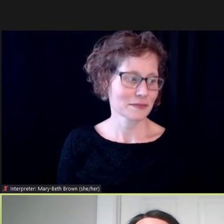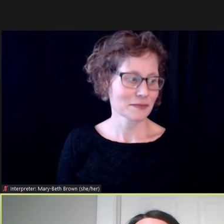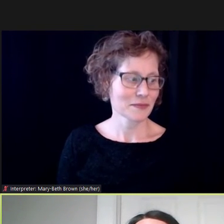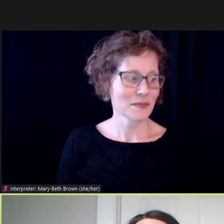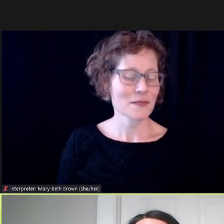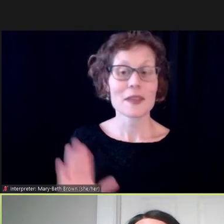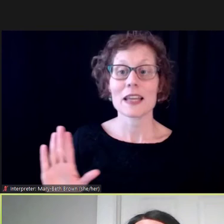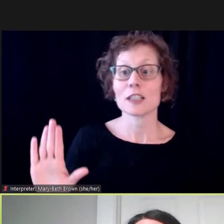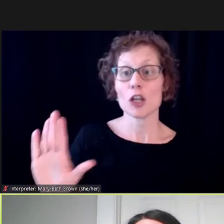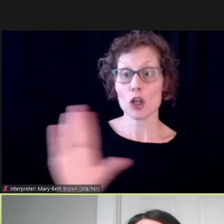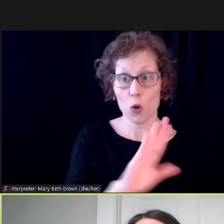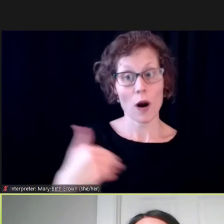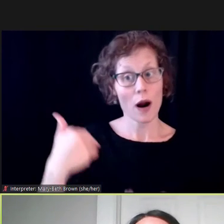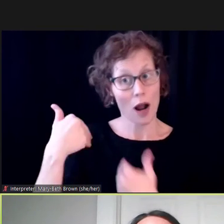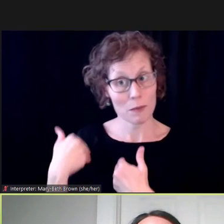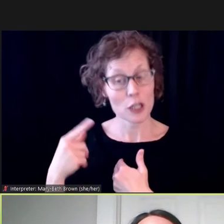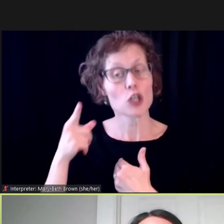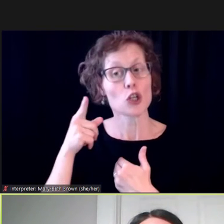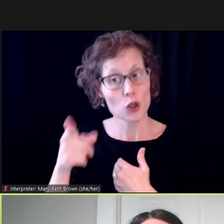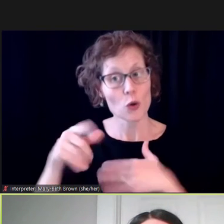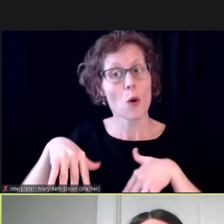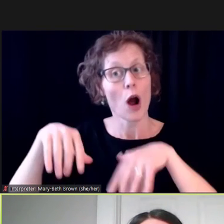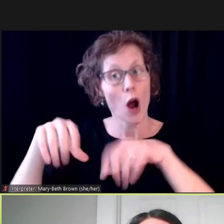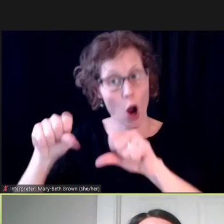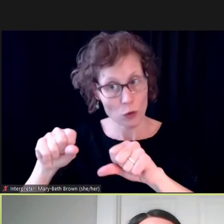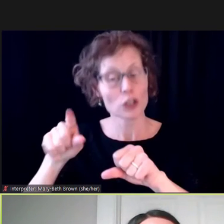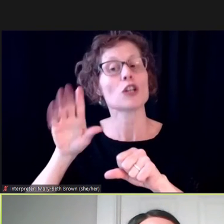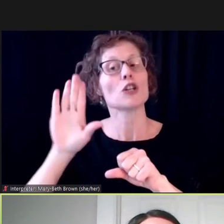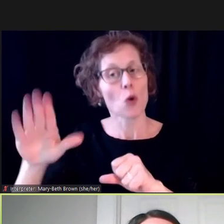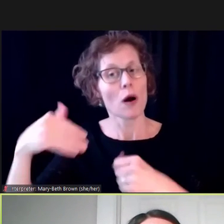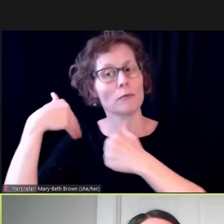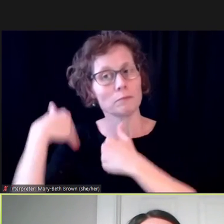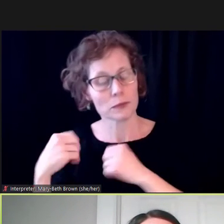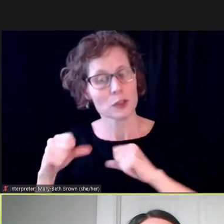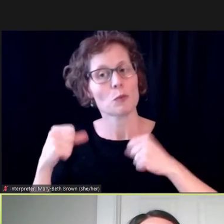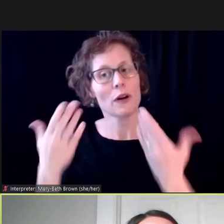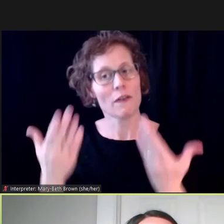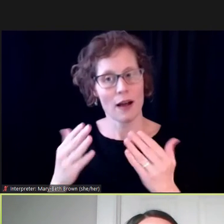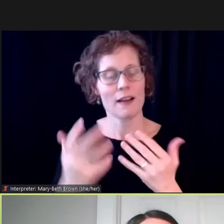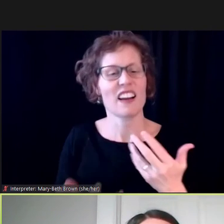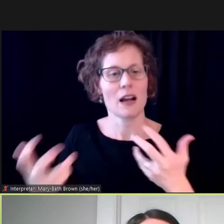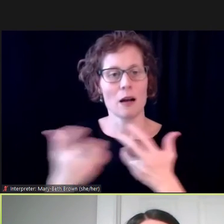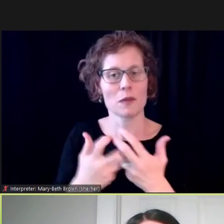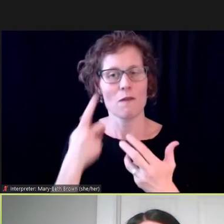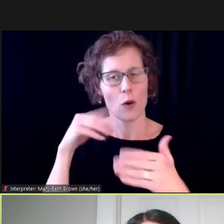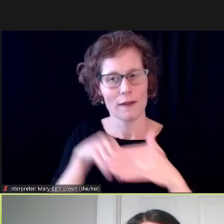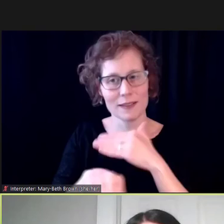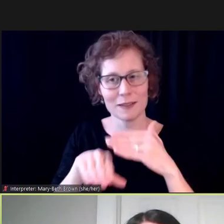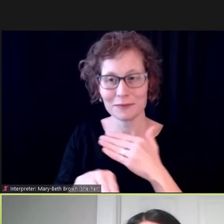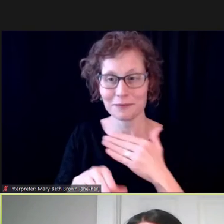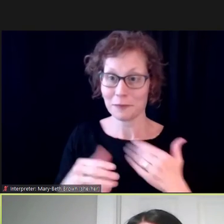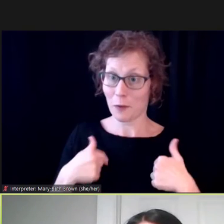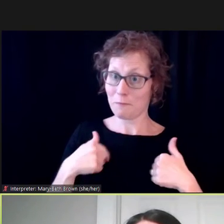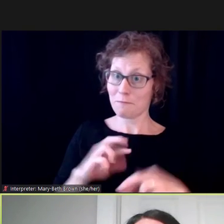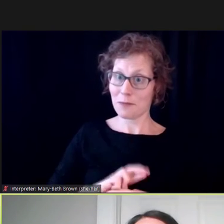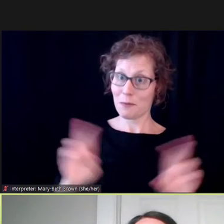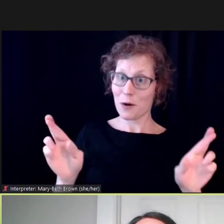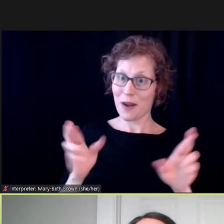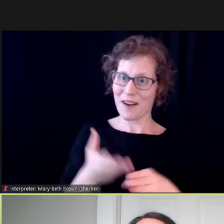It's your obligation as the event host to provide accommodations to make the event accessible. So why not prepare yourself properly,